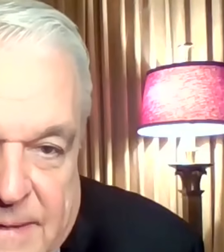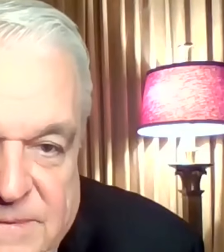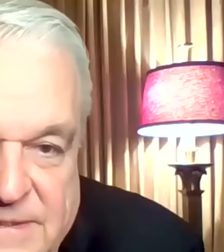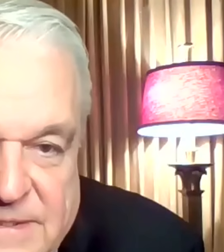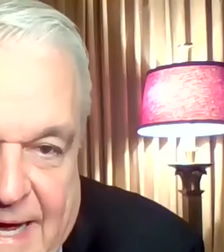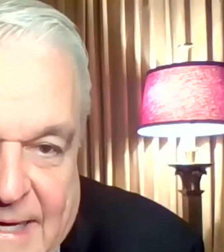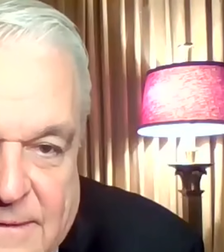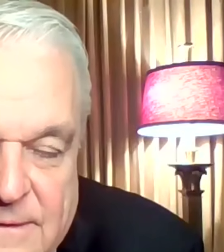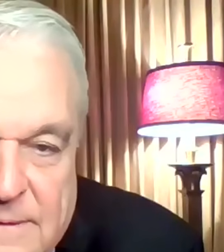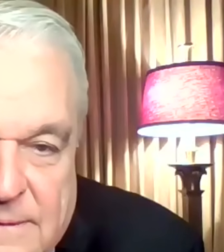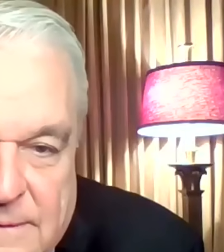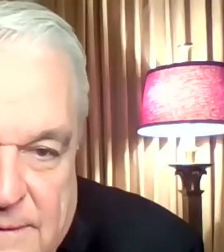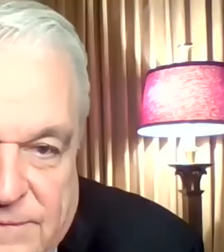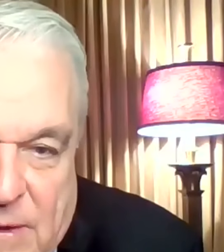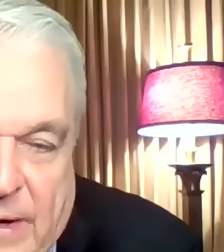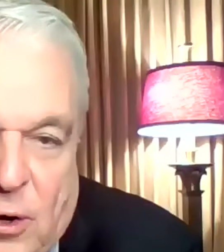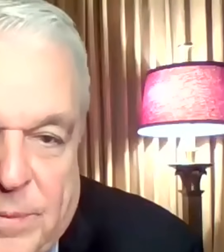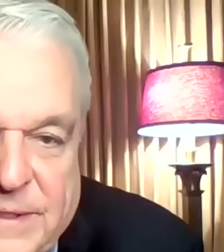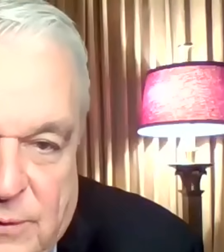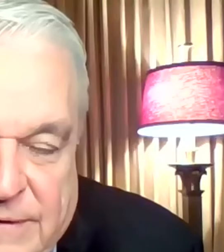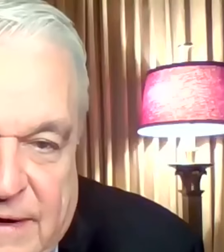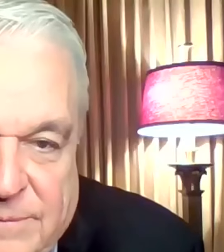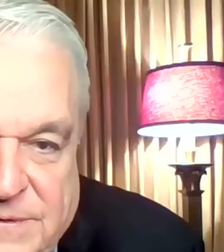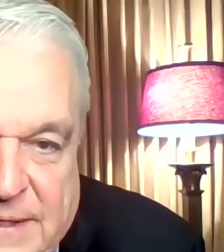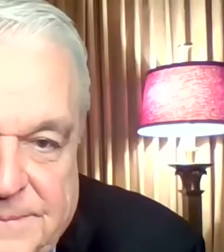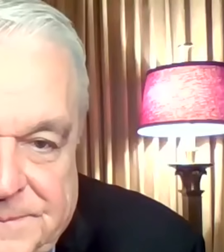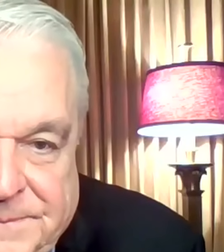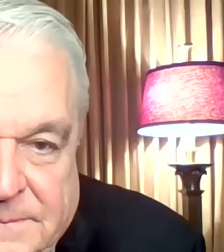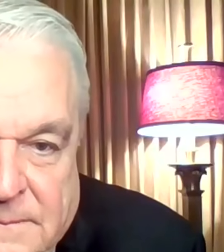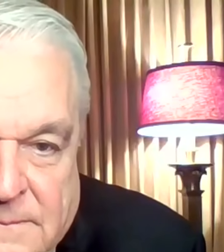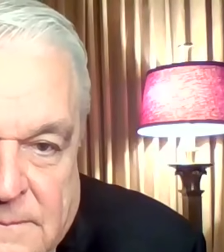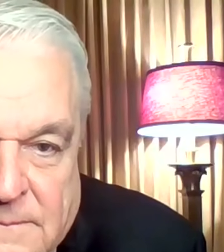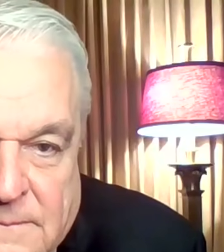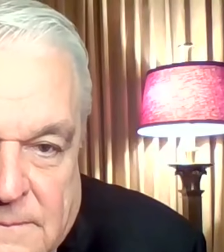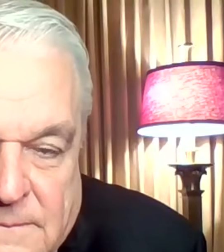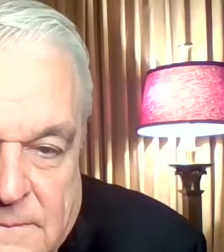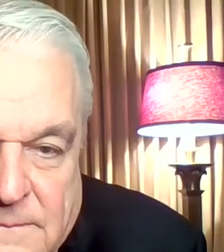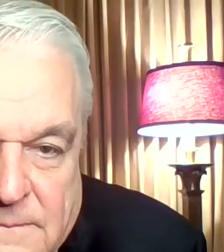It's up to them to decide if they want to open at 25%.